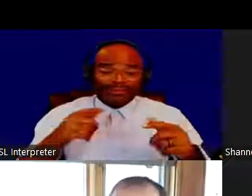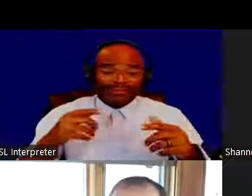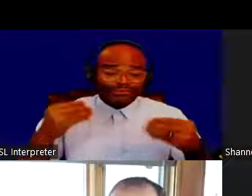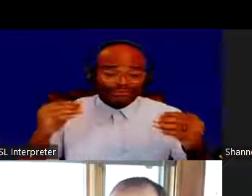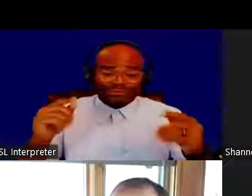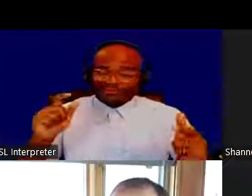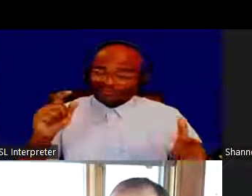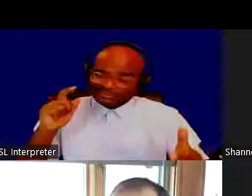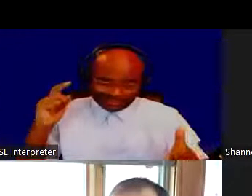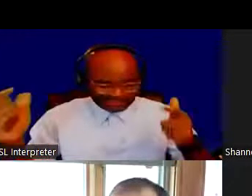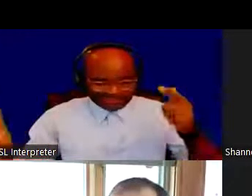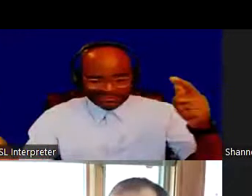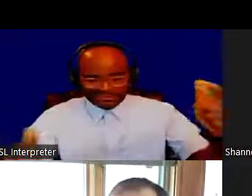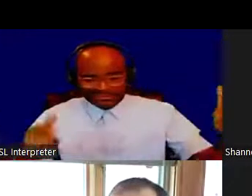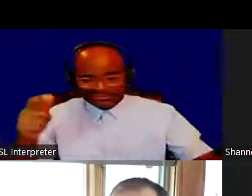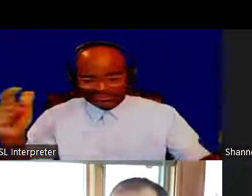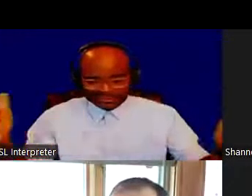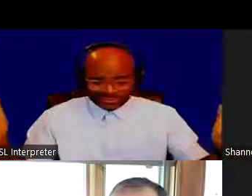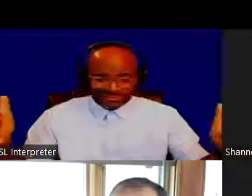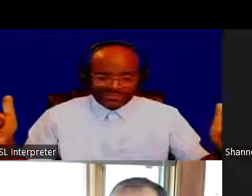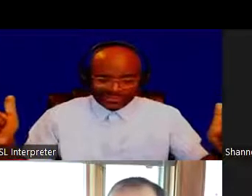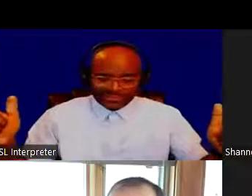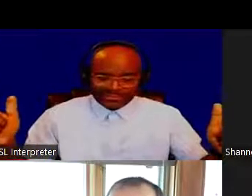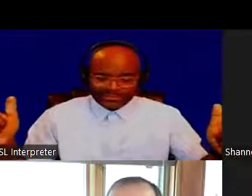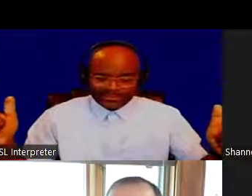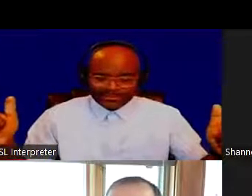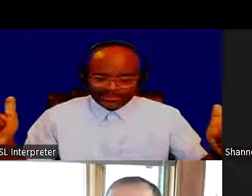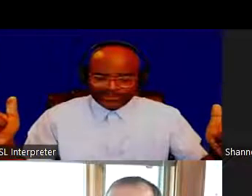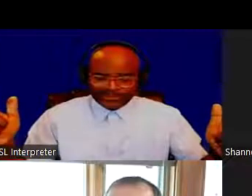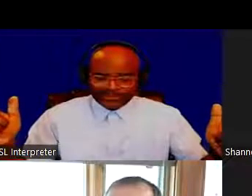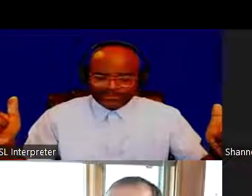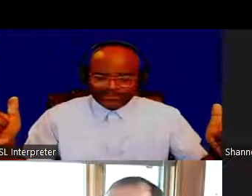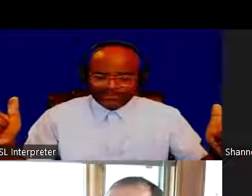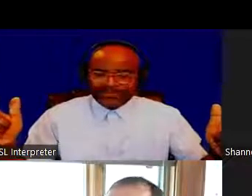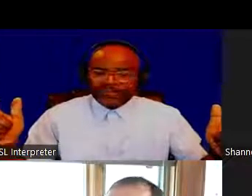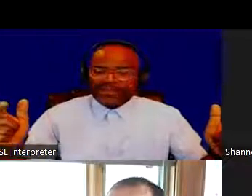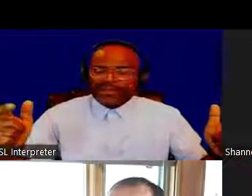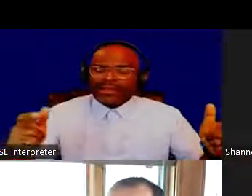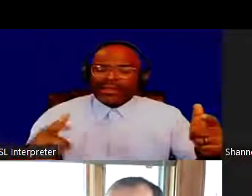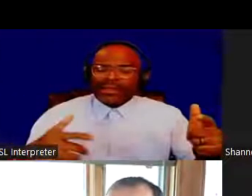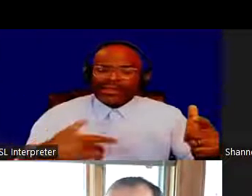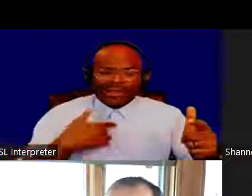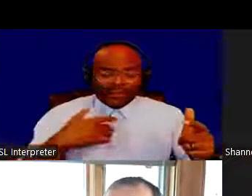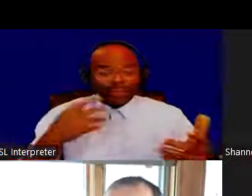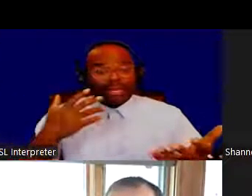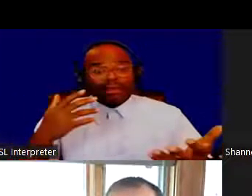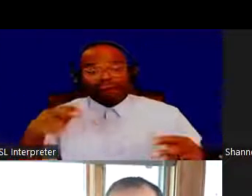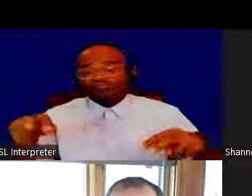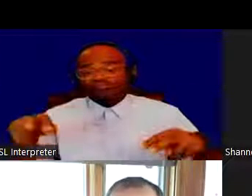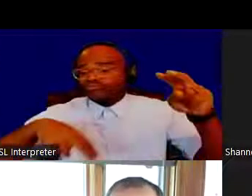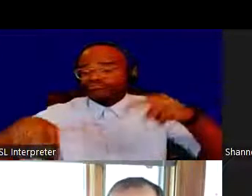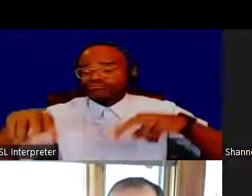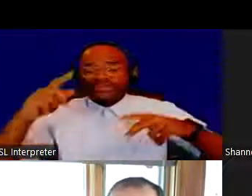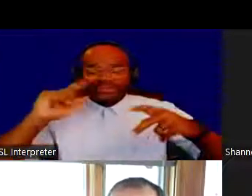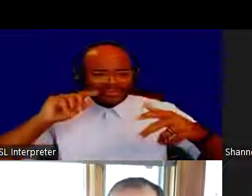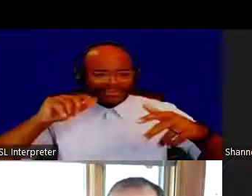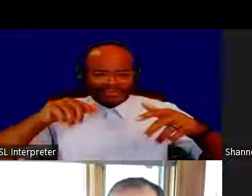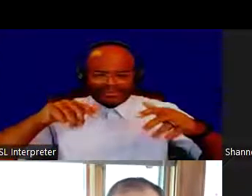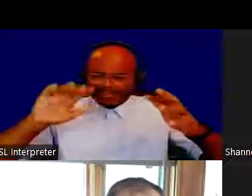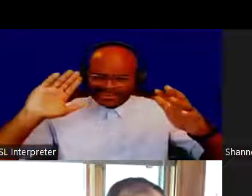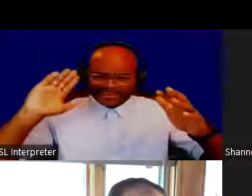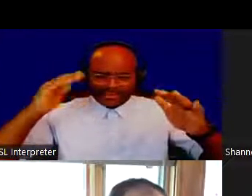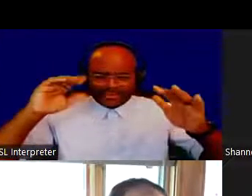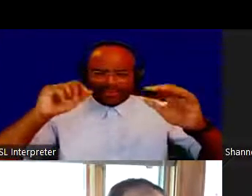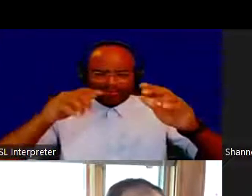It's bigger than we ever could have expected from the outside. And actually, as we walk around, it seems to be expanding all the